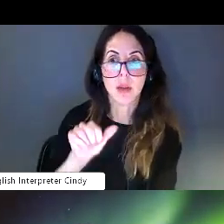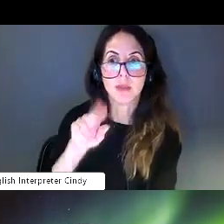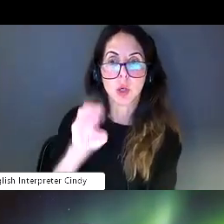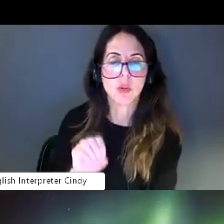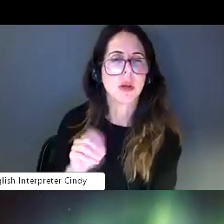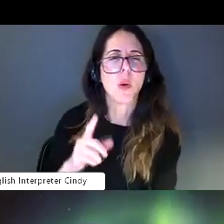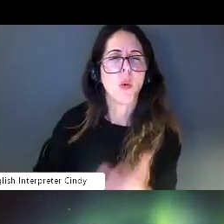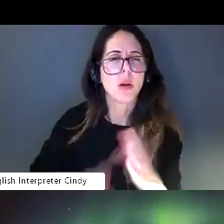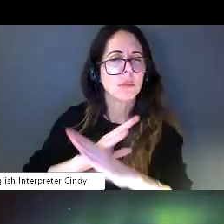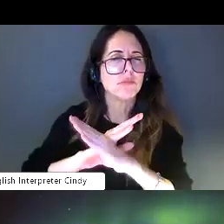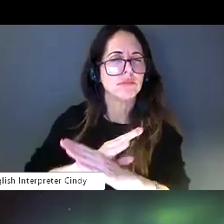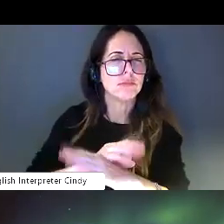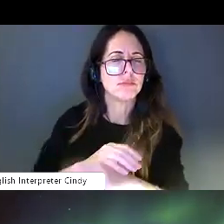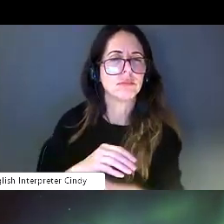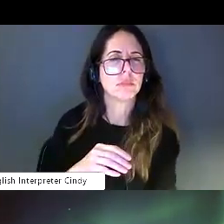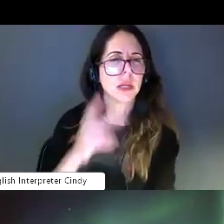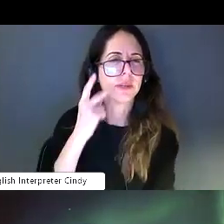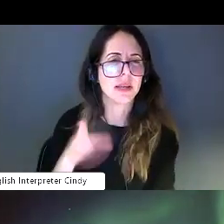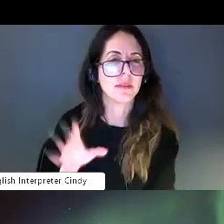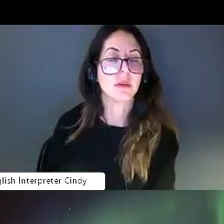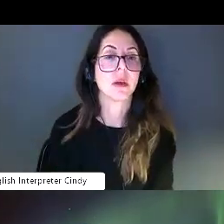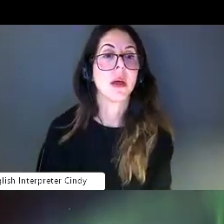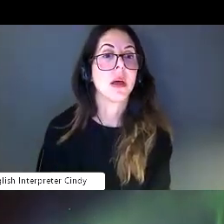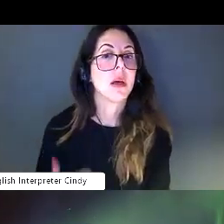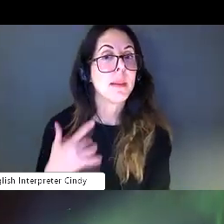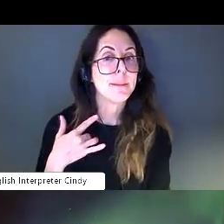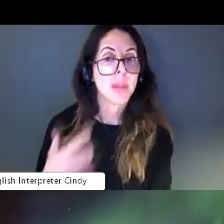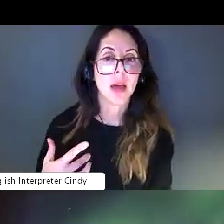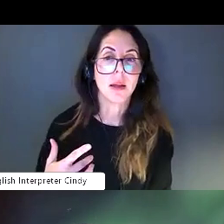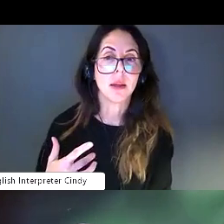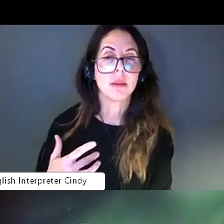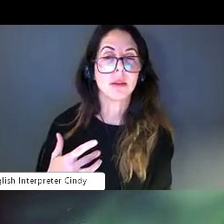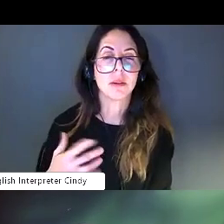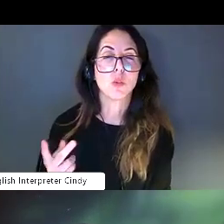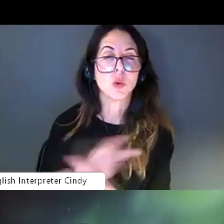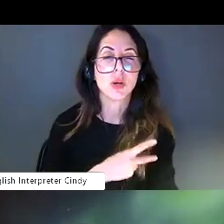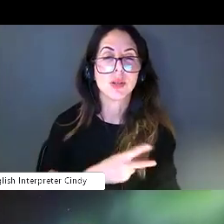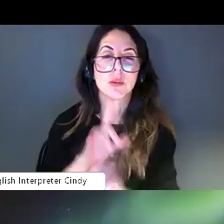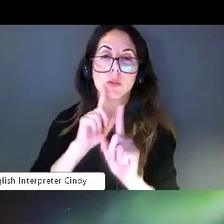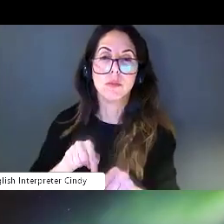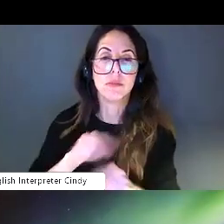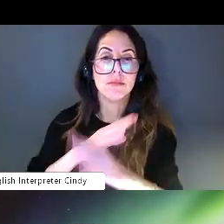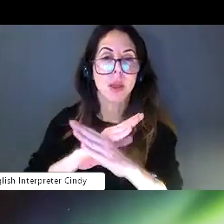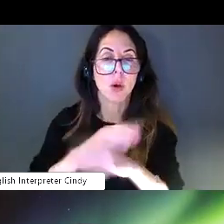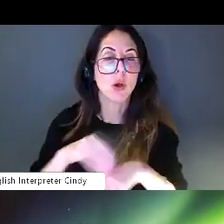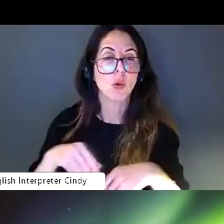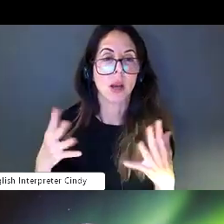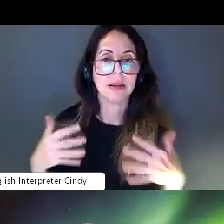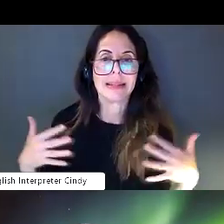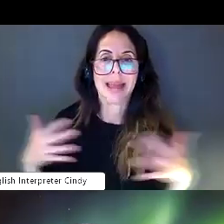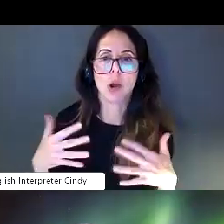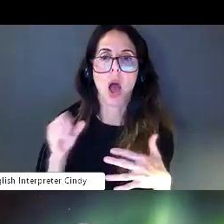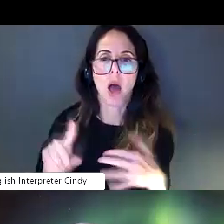observe, the most commonly cited reporting barrier was fear of consequences. And so